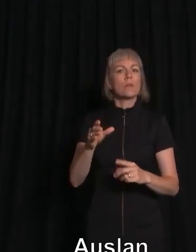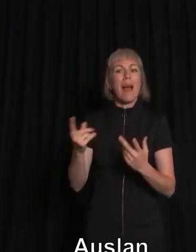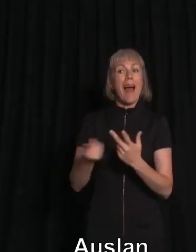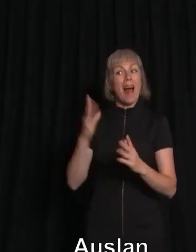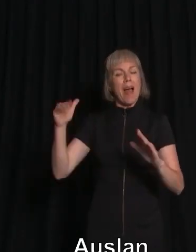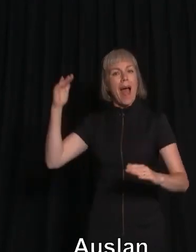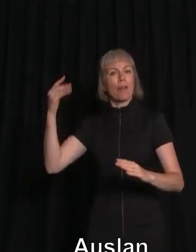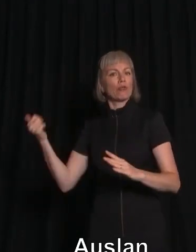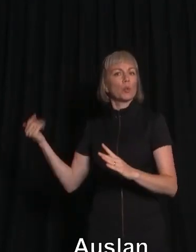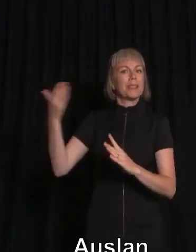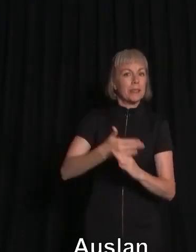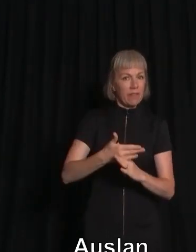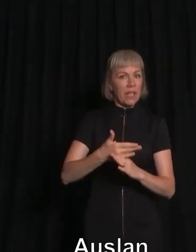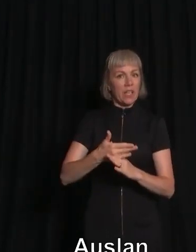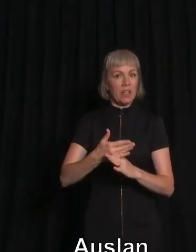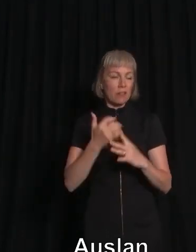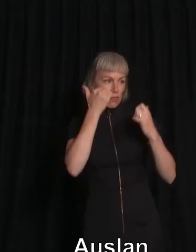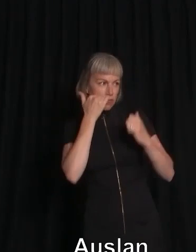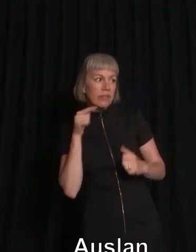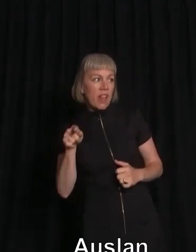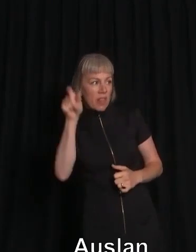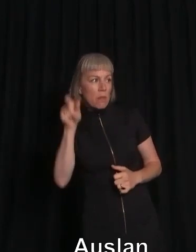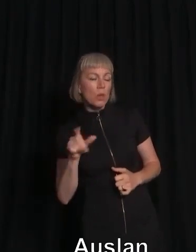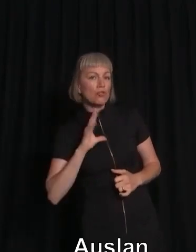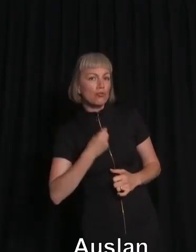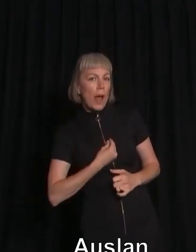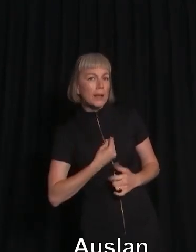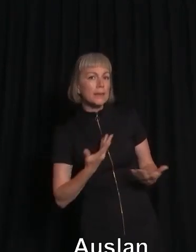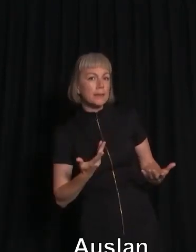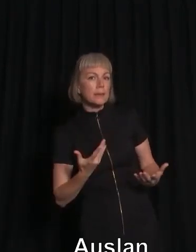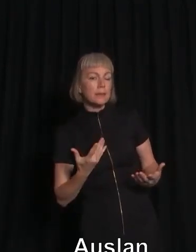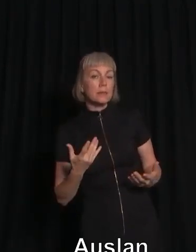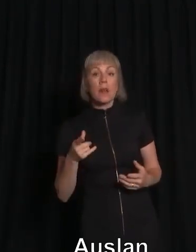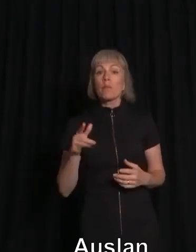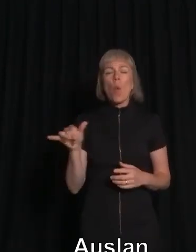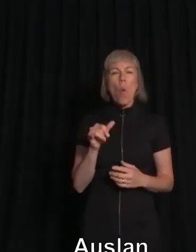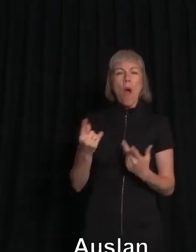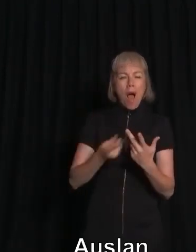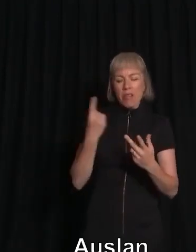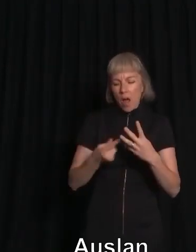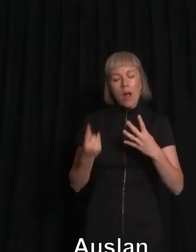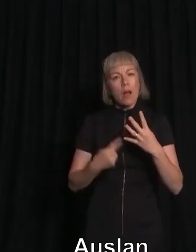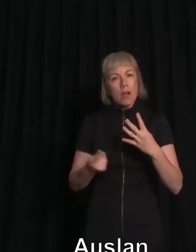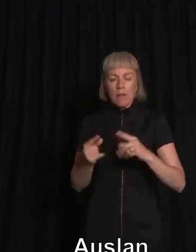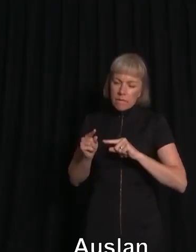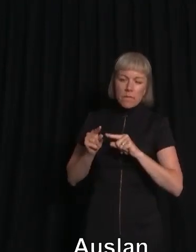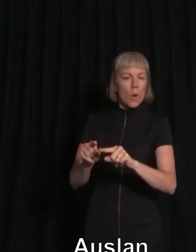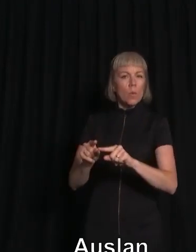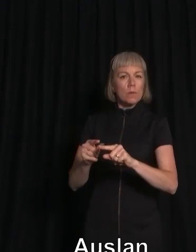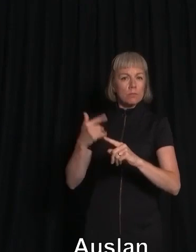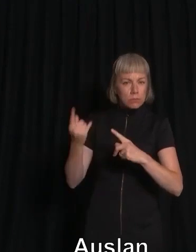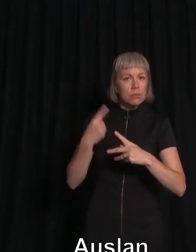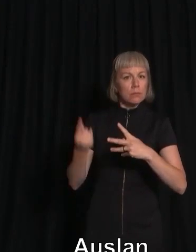intervention to validate the fact that you are trans, such that you need to go through, and therefore go through a legal